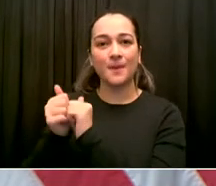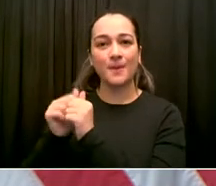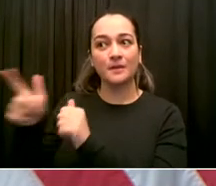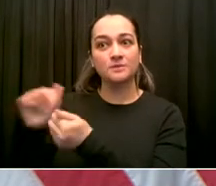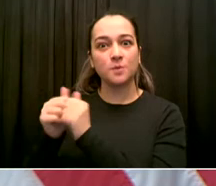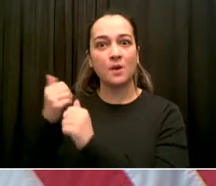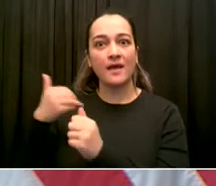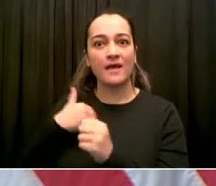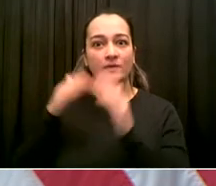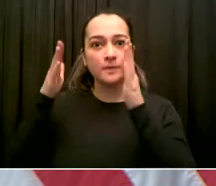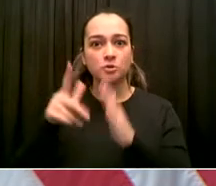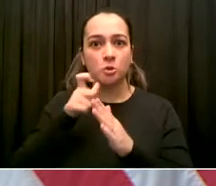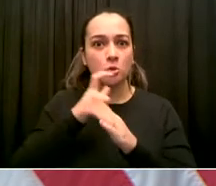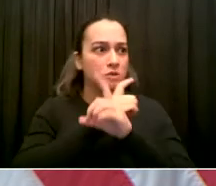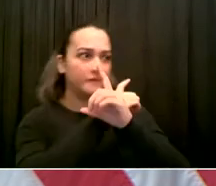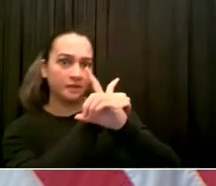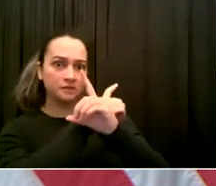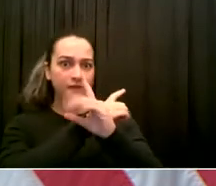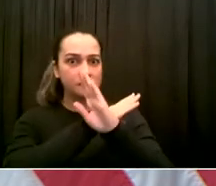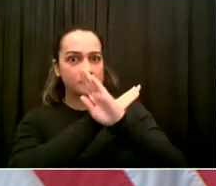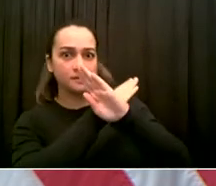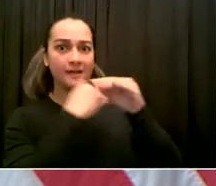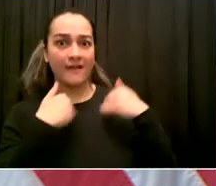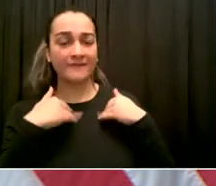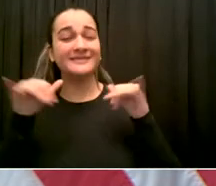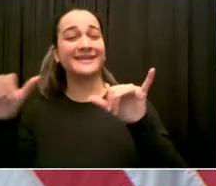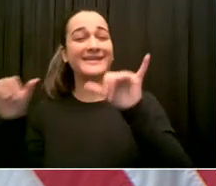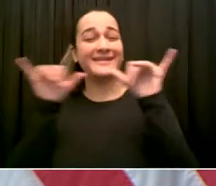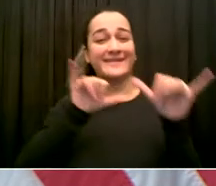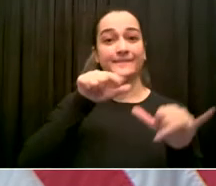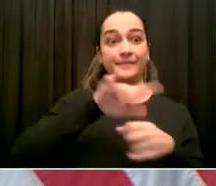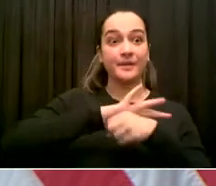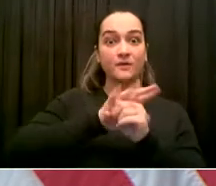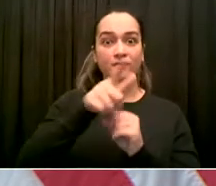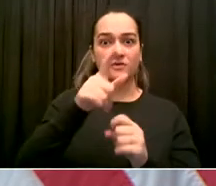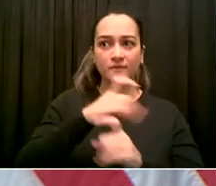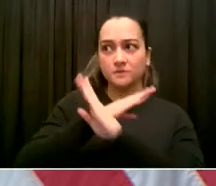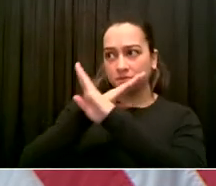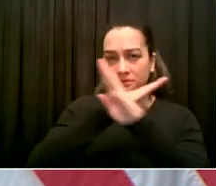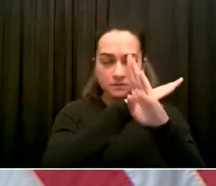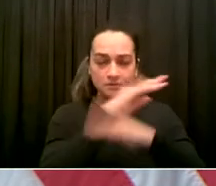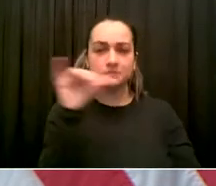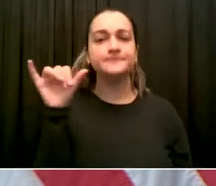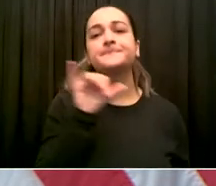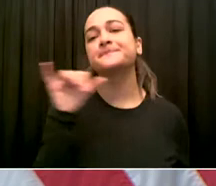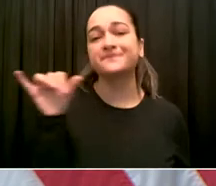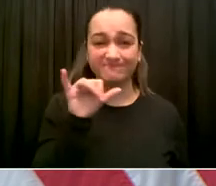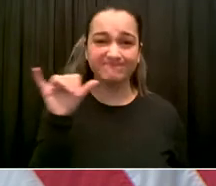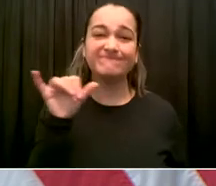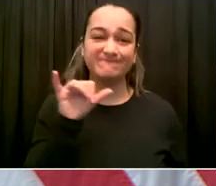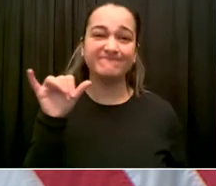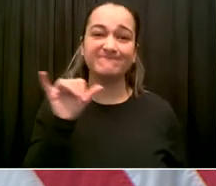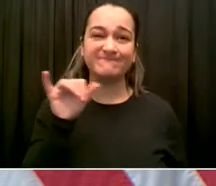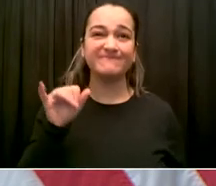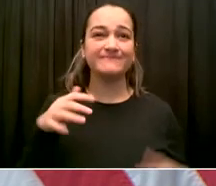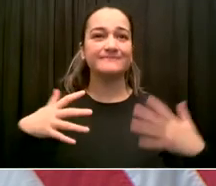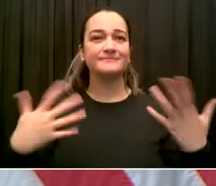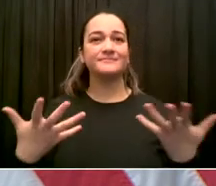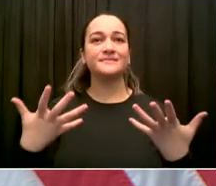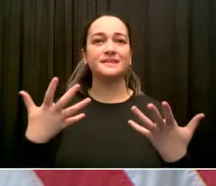cases, and as we reported yesterday, new variants are making up an increasing share of those cases,